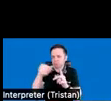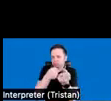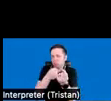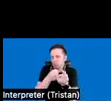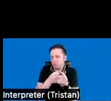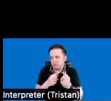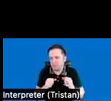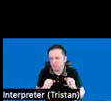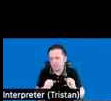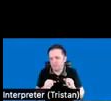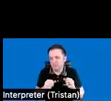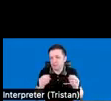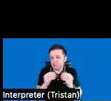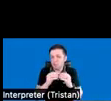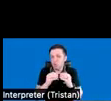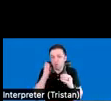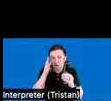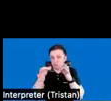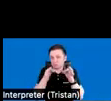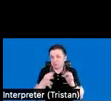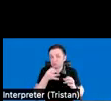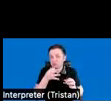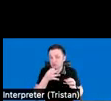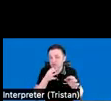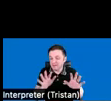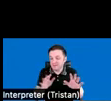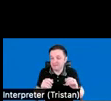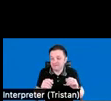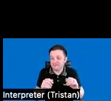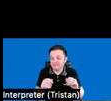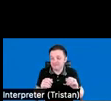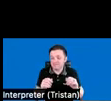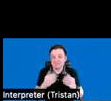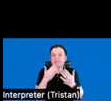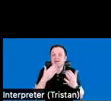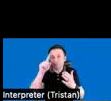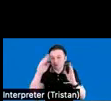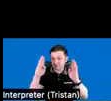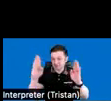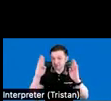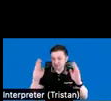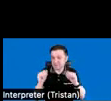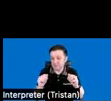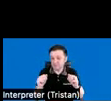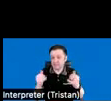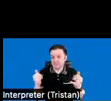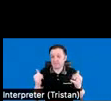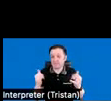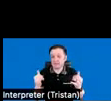to report in the near future. And for now, thank you for your attention. And now I would